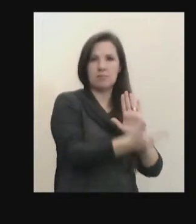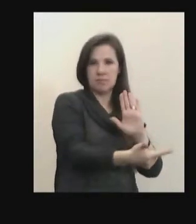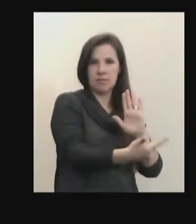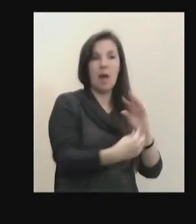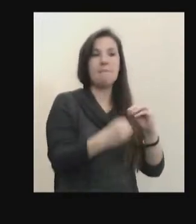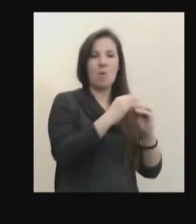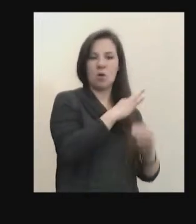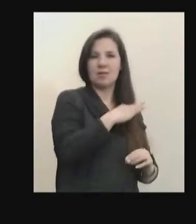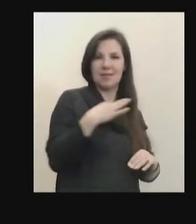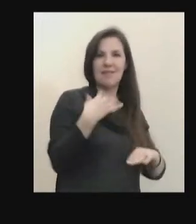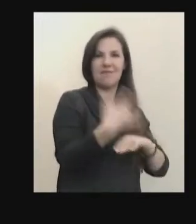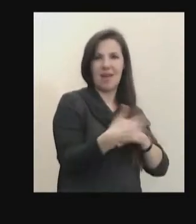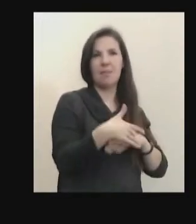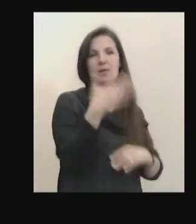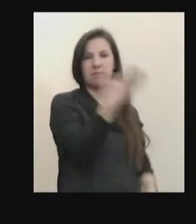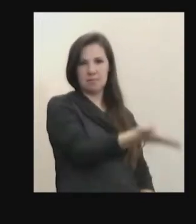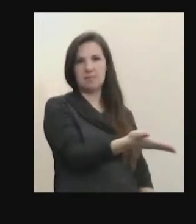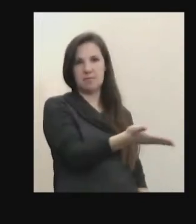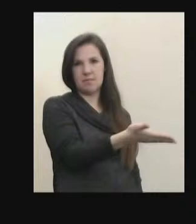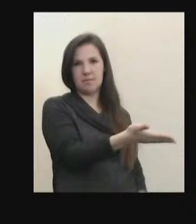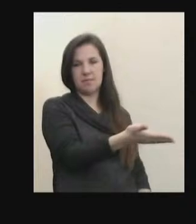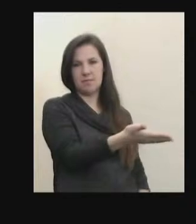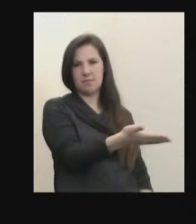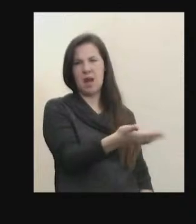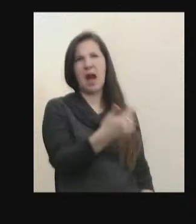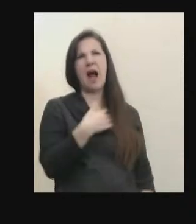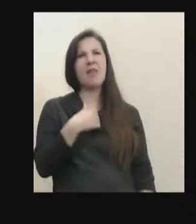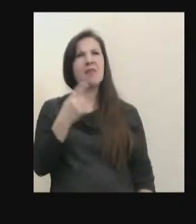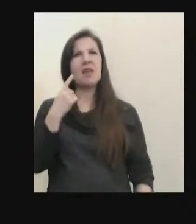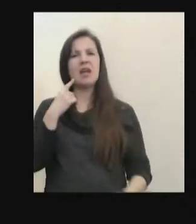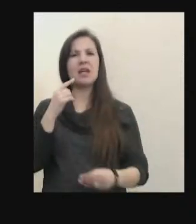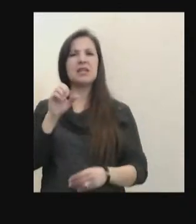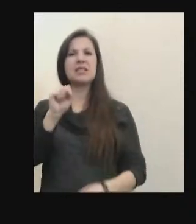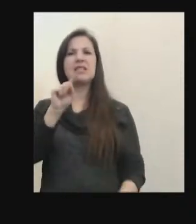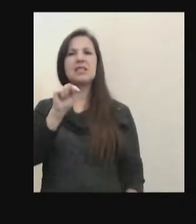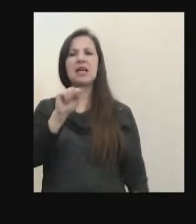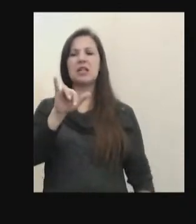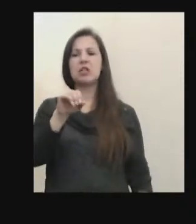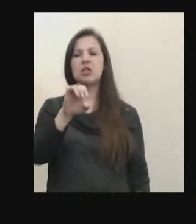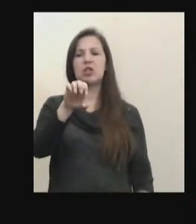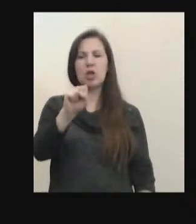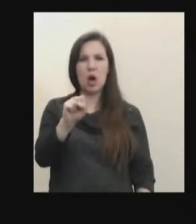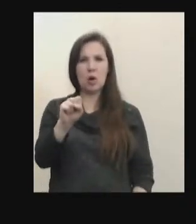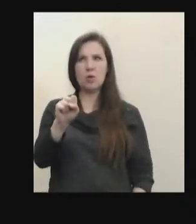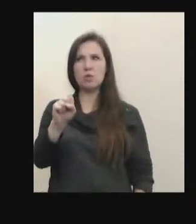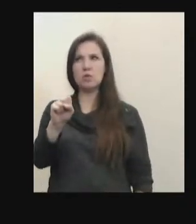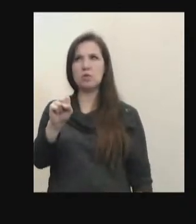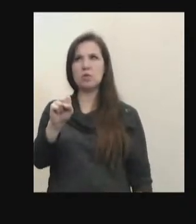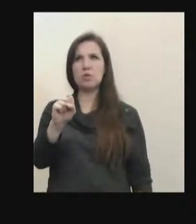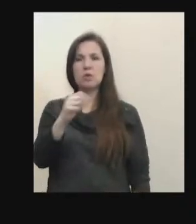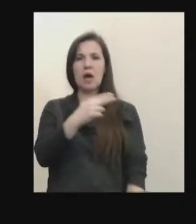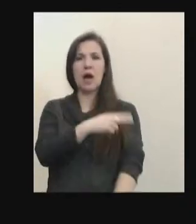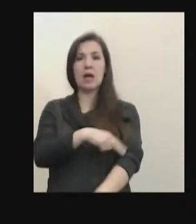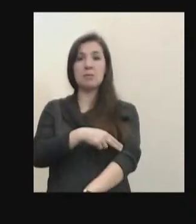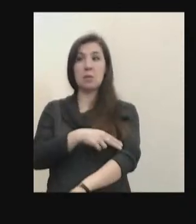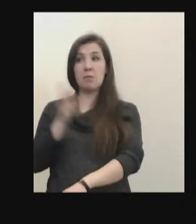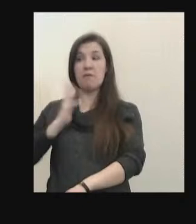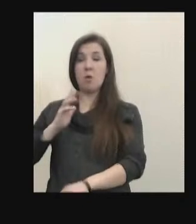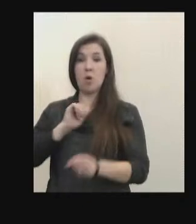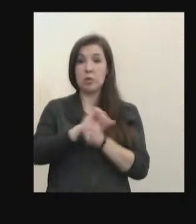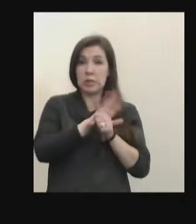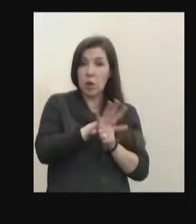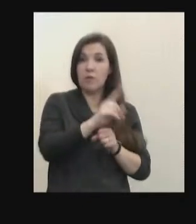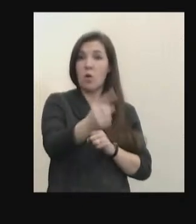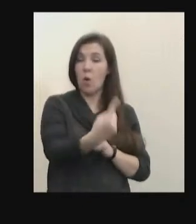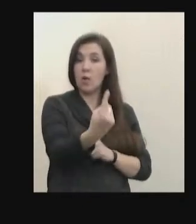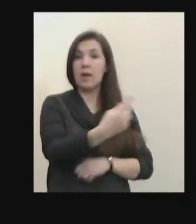these institutions. We've lost, I believe, St. Joe's as a COVID, remember St. Joe's was a COVID-only hospital. It is no